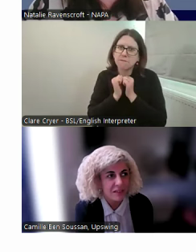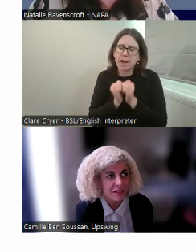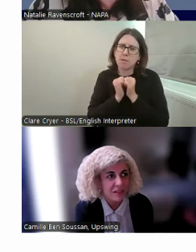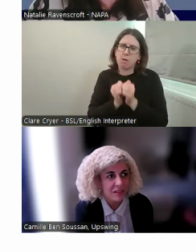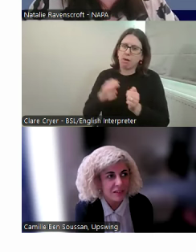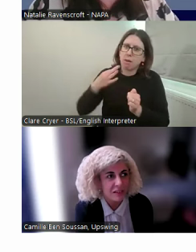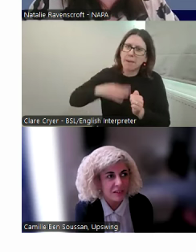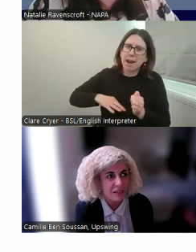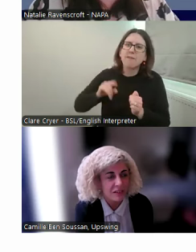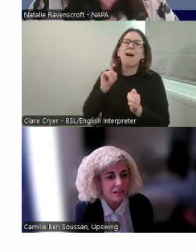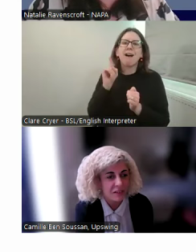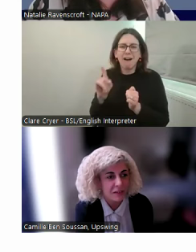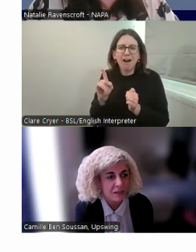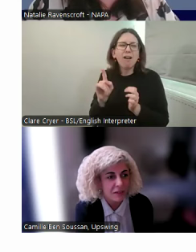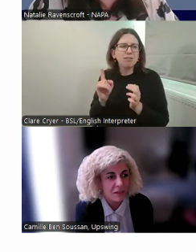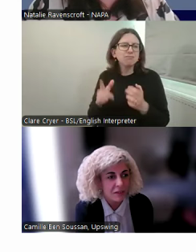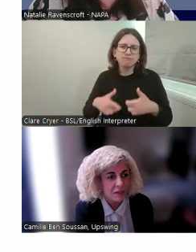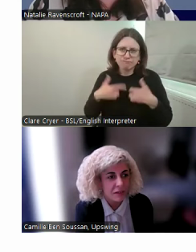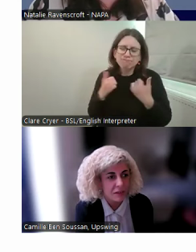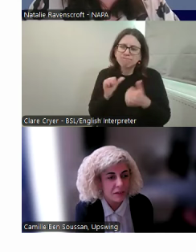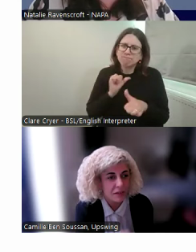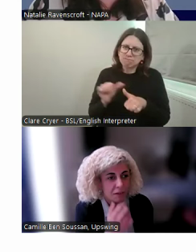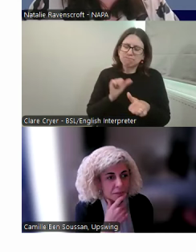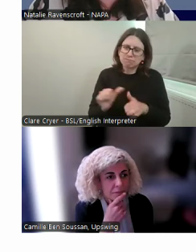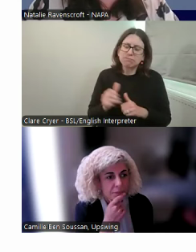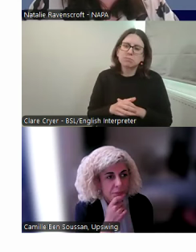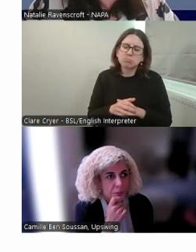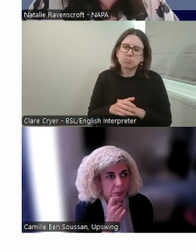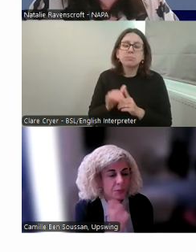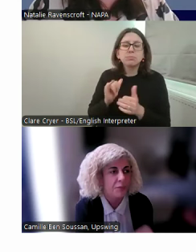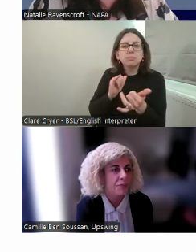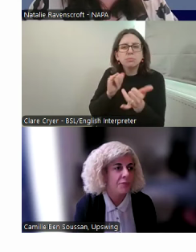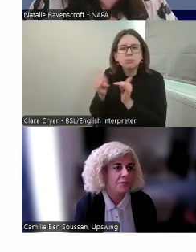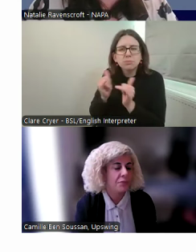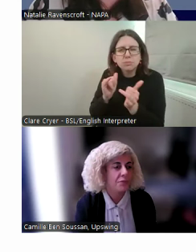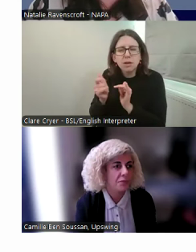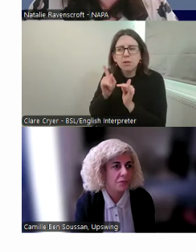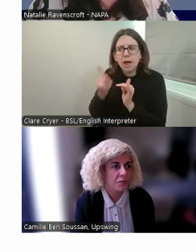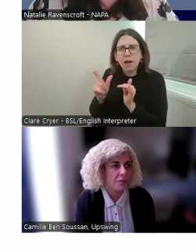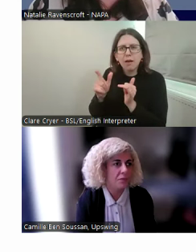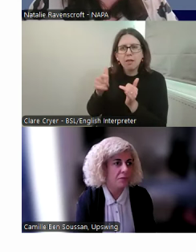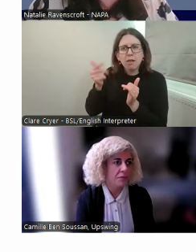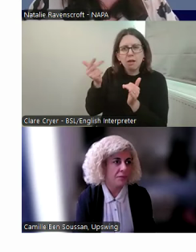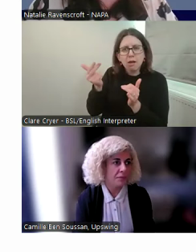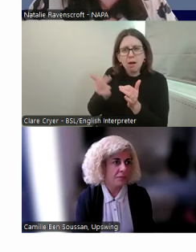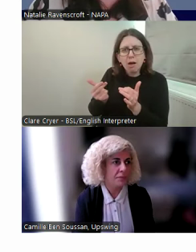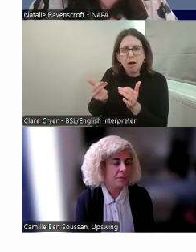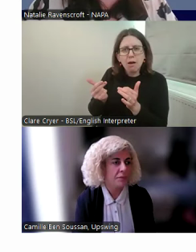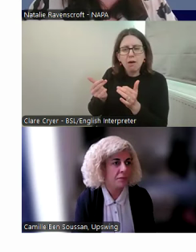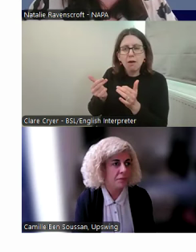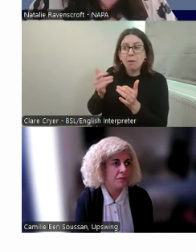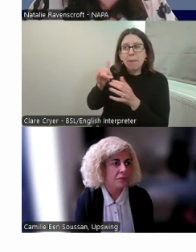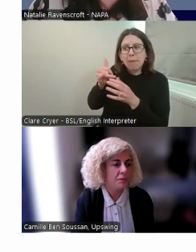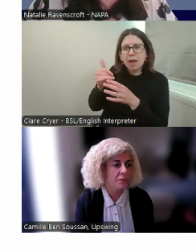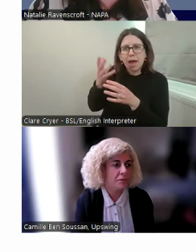And sometimes activities could be seen in a certain way within the home, happening at certain times and in a certain room.